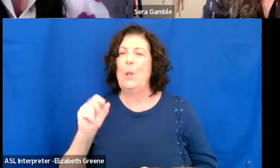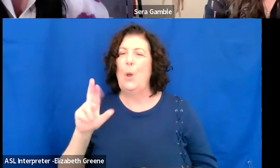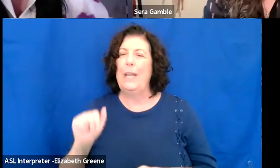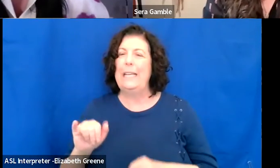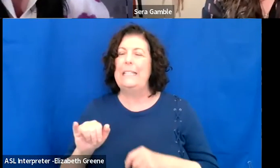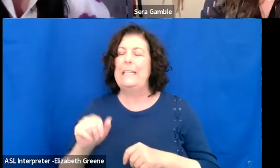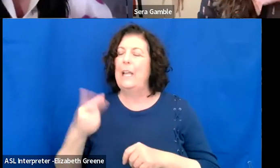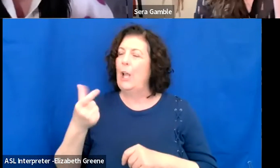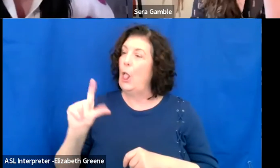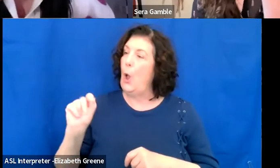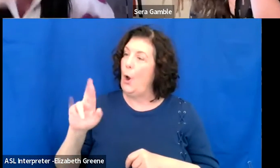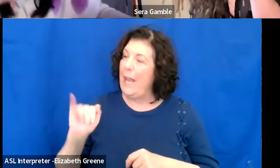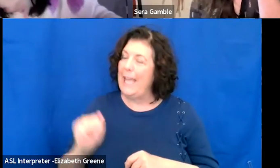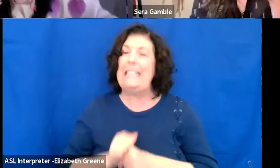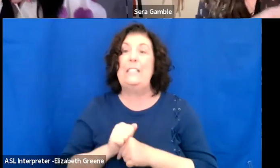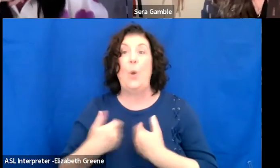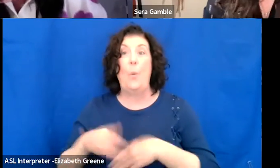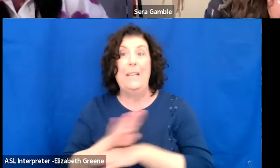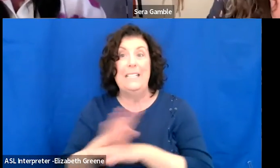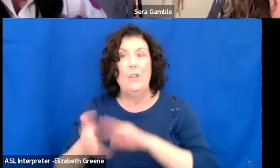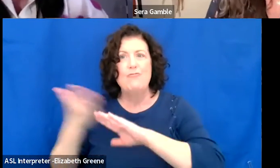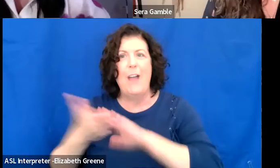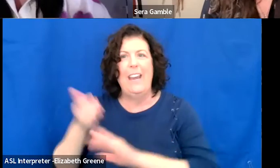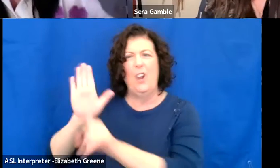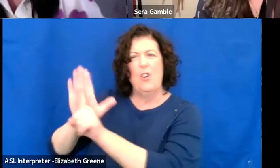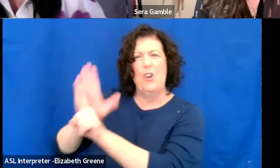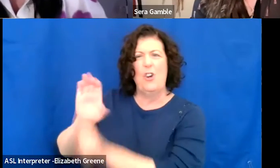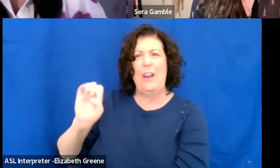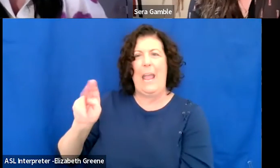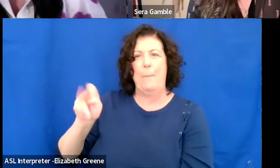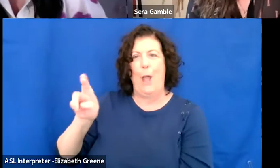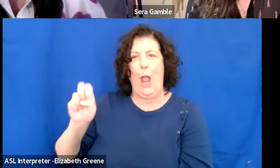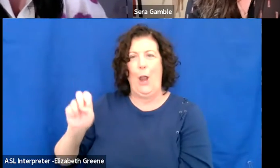great to hang out with you. You put together words real pretty.